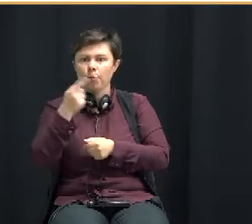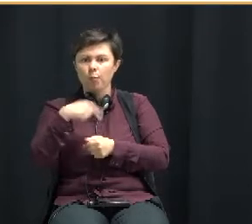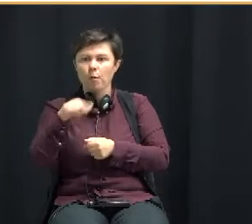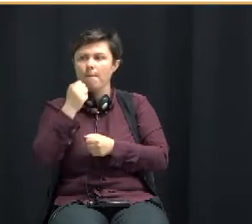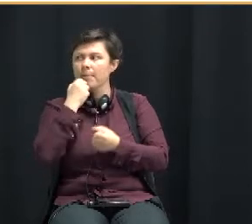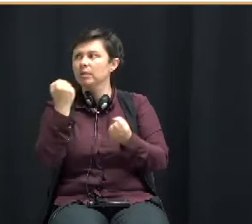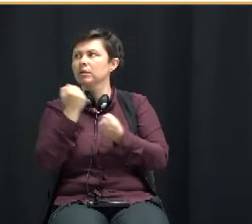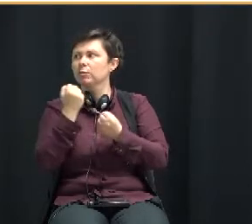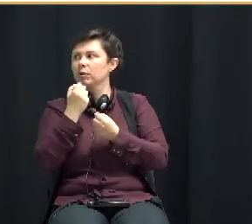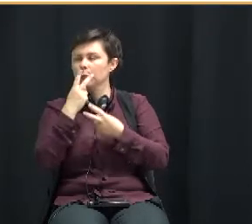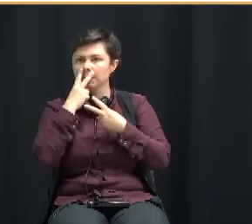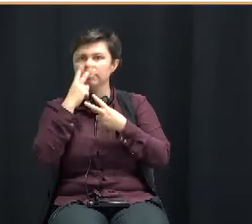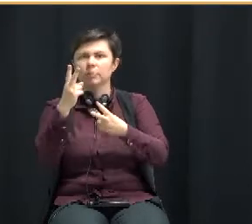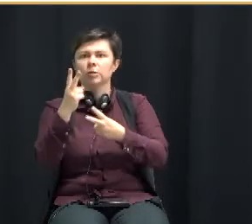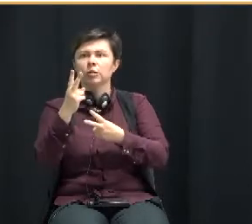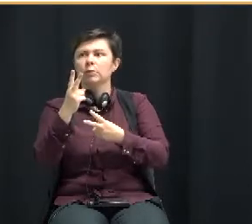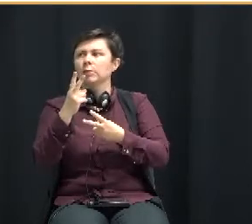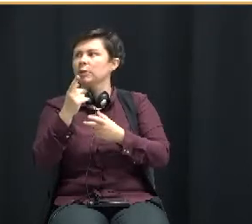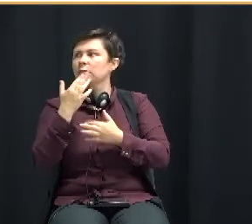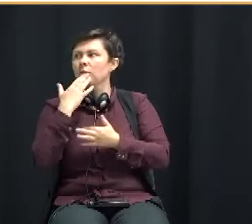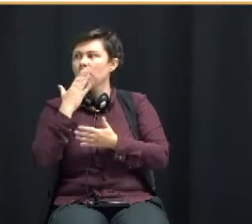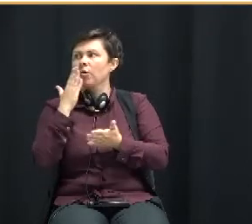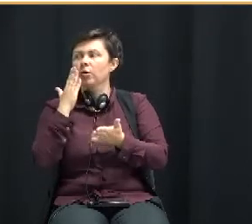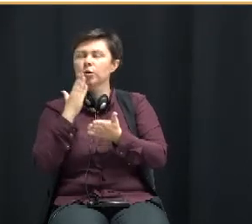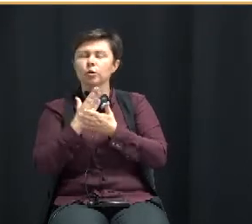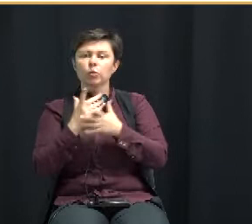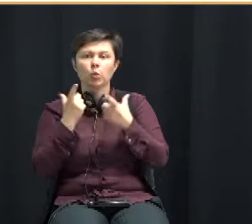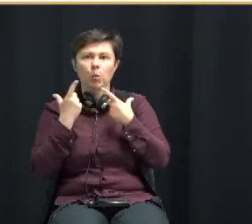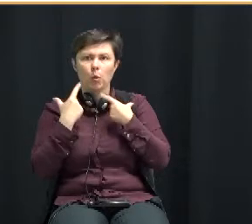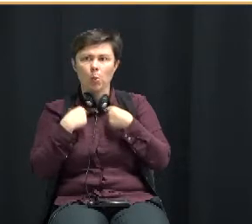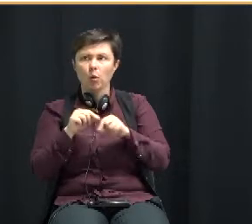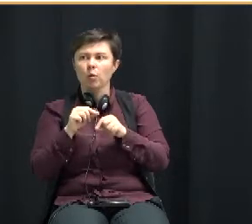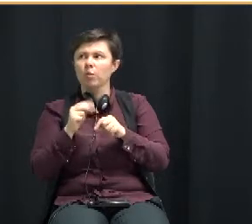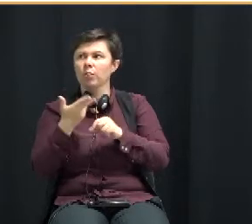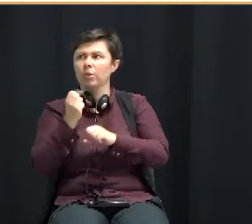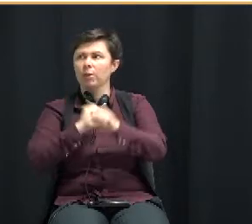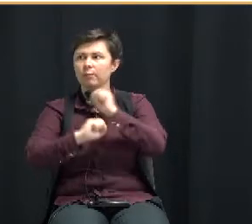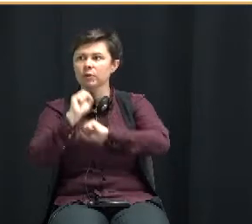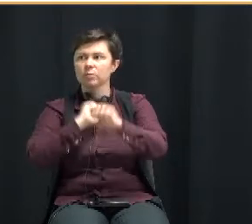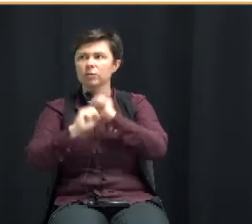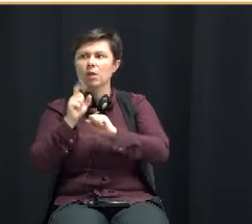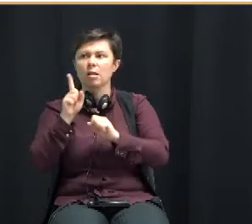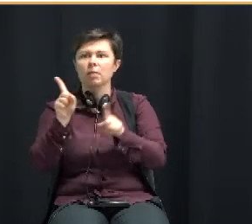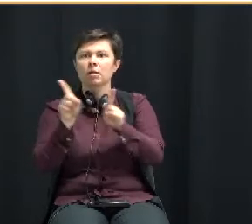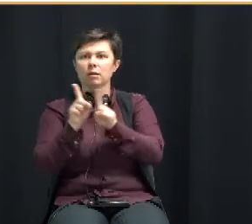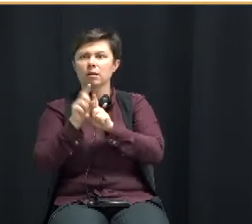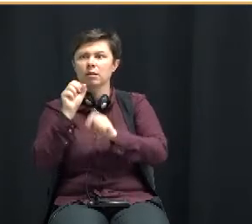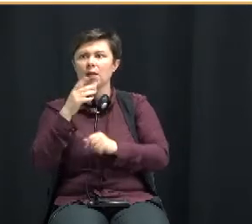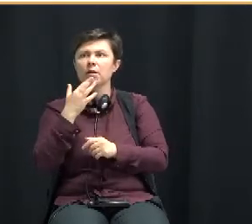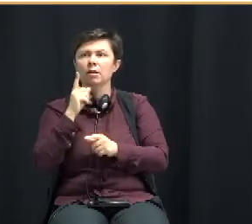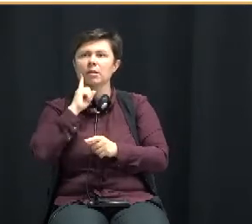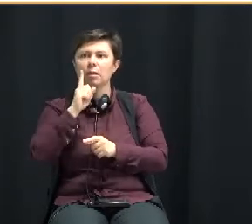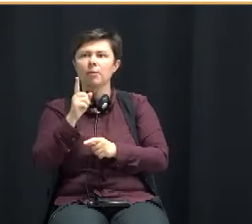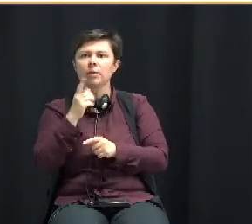we should take into account, that we don't talk about people with disabilities, but